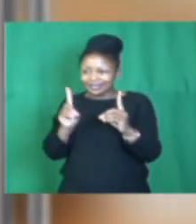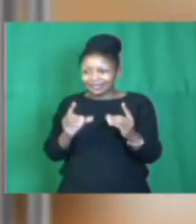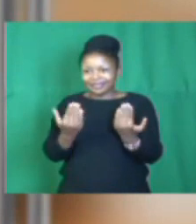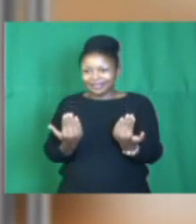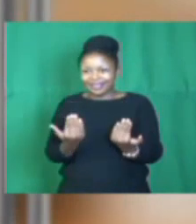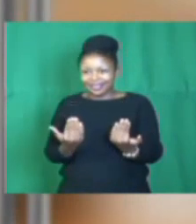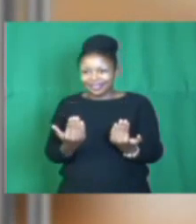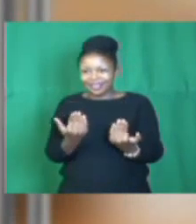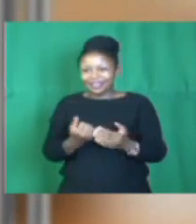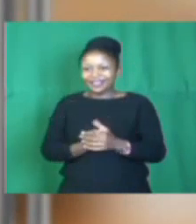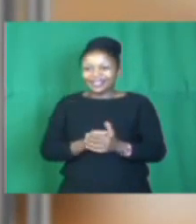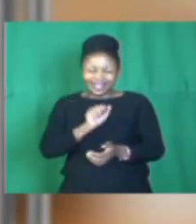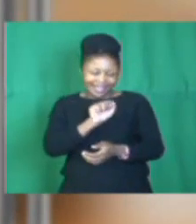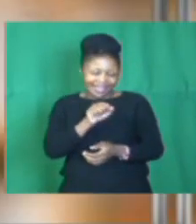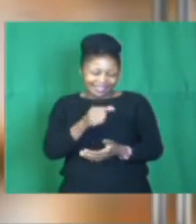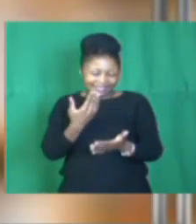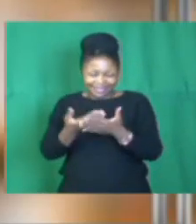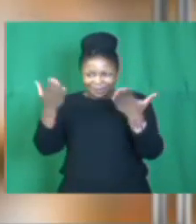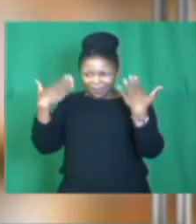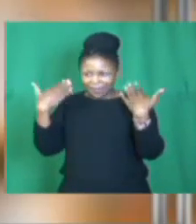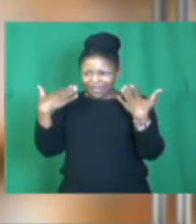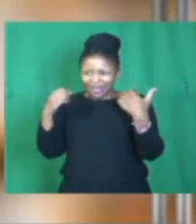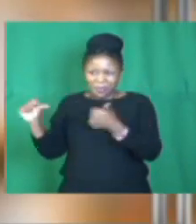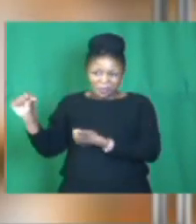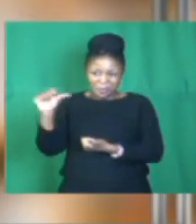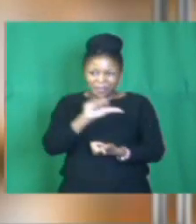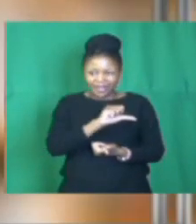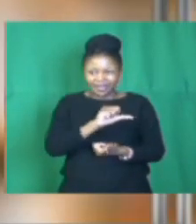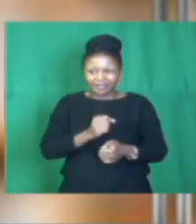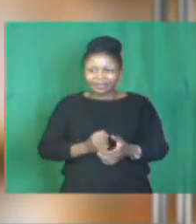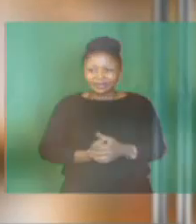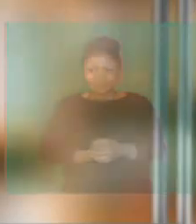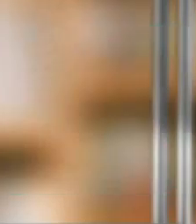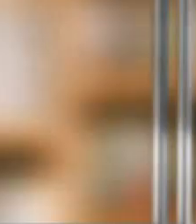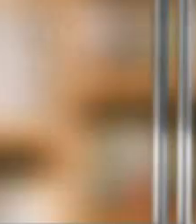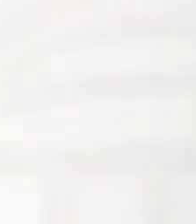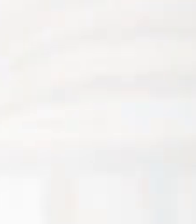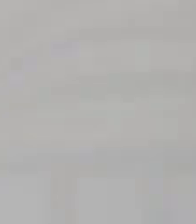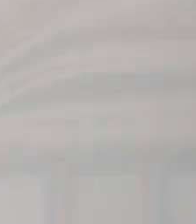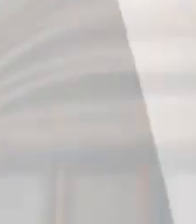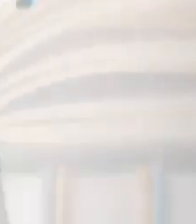I deserve to take a break. Okay, thank you. Viewers, we'll be right back after this.